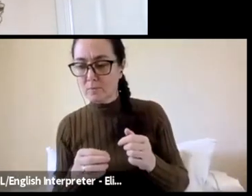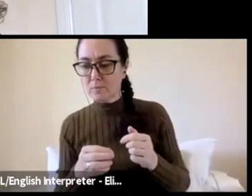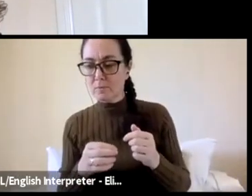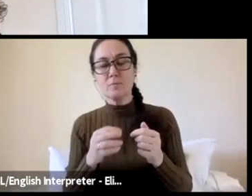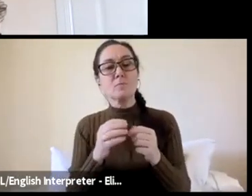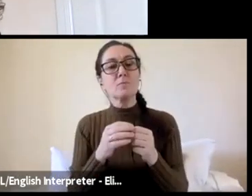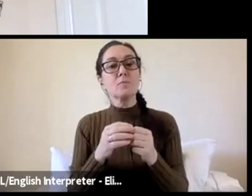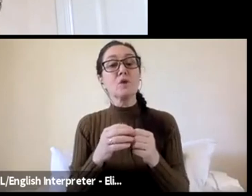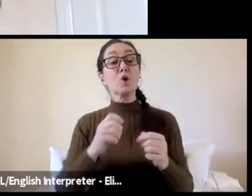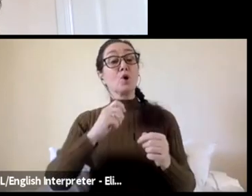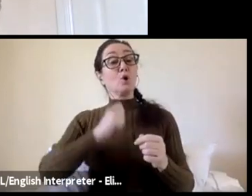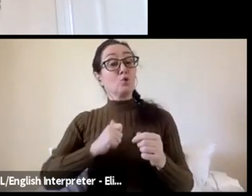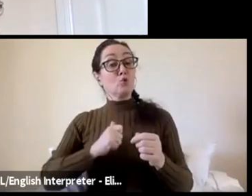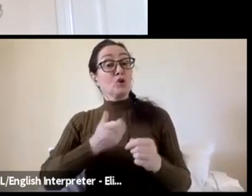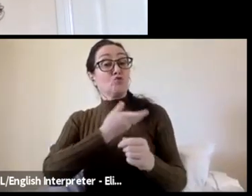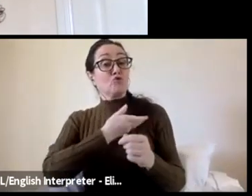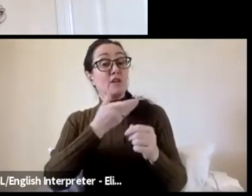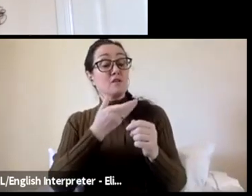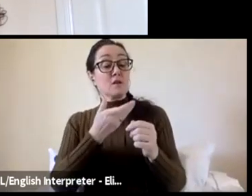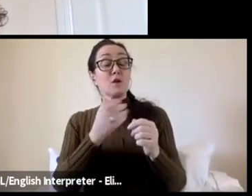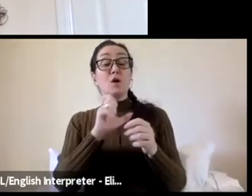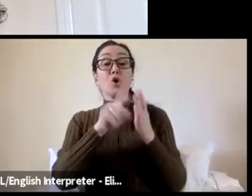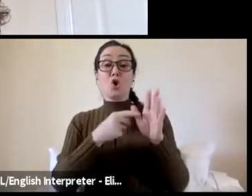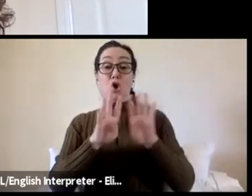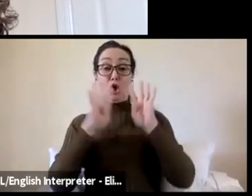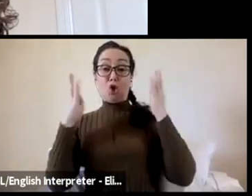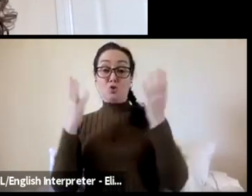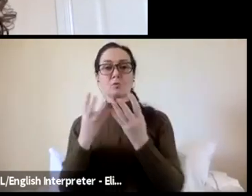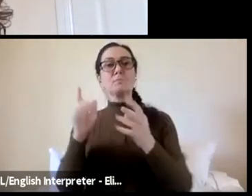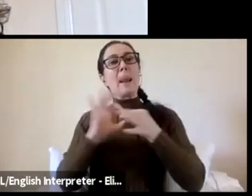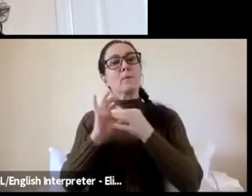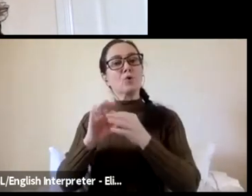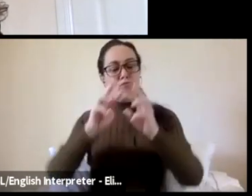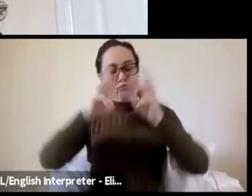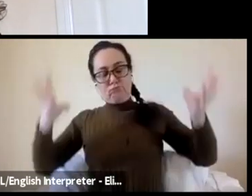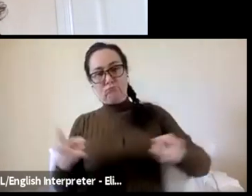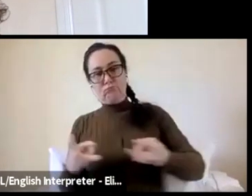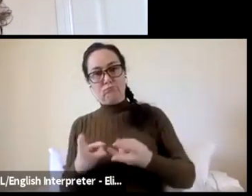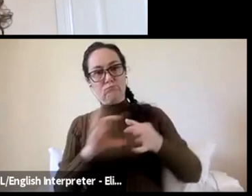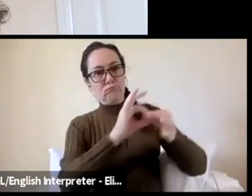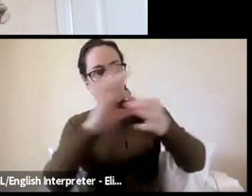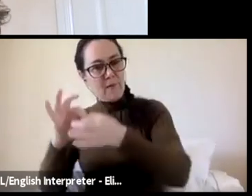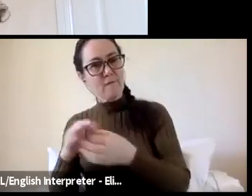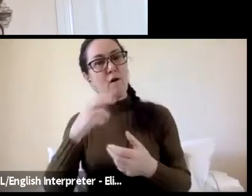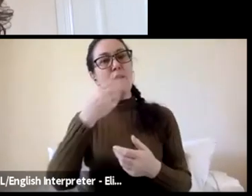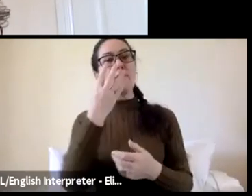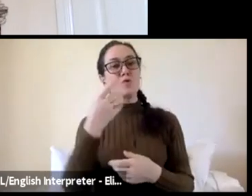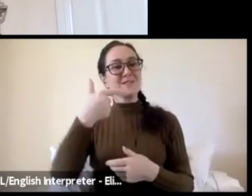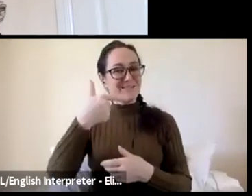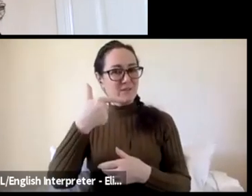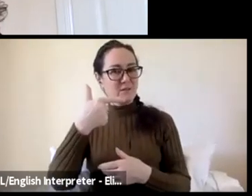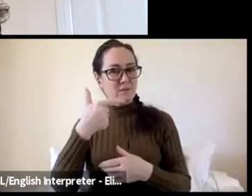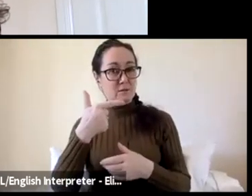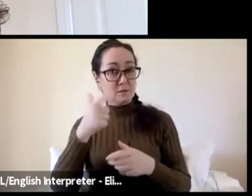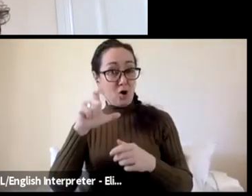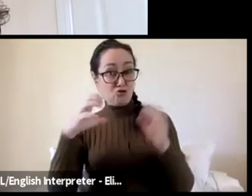Council, and this is the body at the United Nations. It's made up of 47 different countries, and they're responsible for kind of